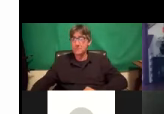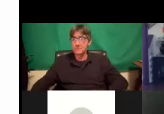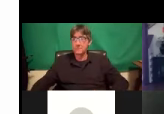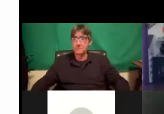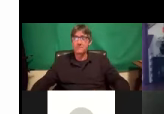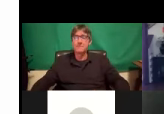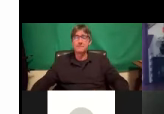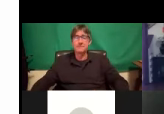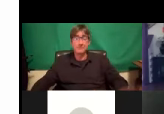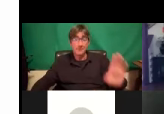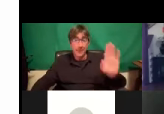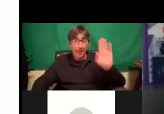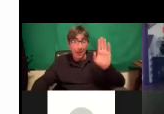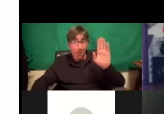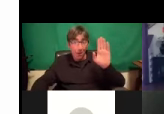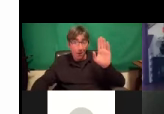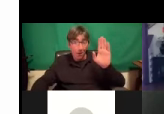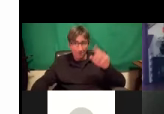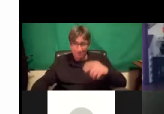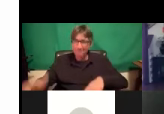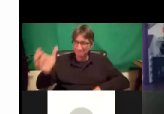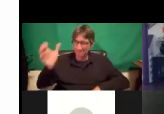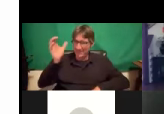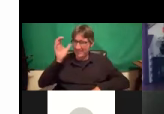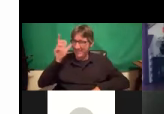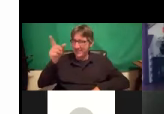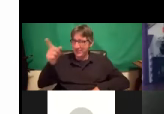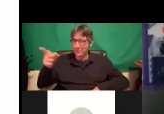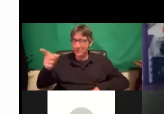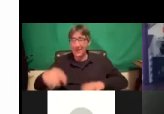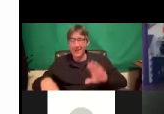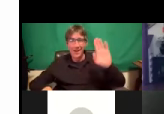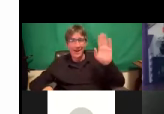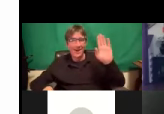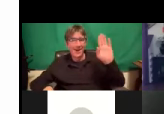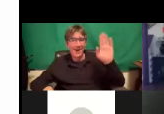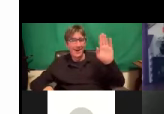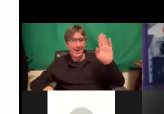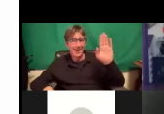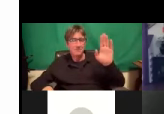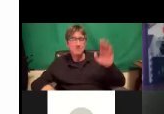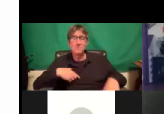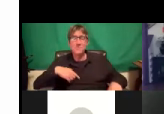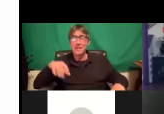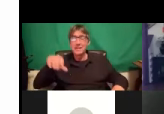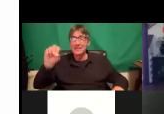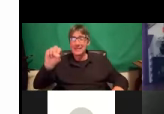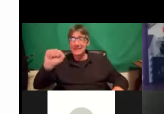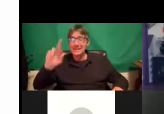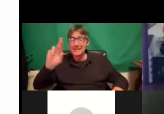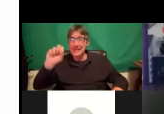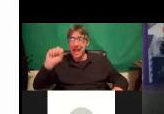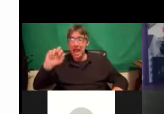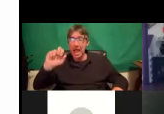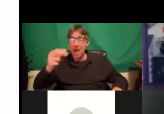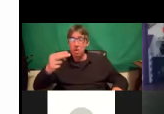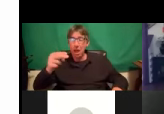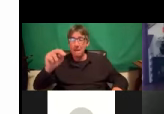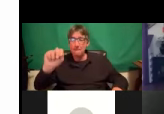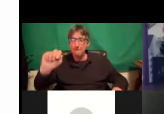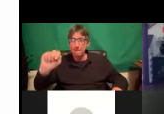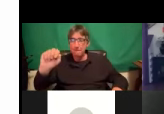Hello. Hello, we can hear you. Hi. Hi. My name is Sarah Mattis, and I was served